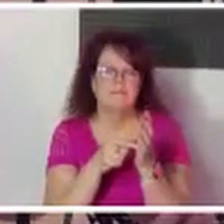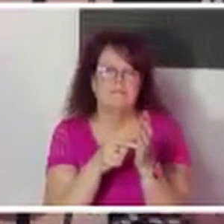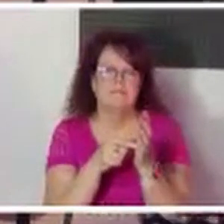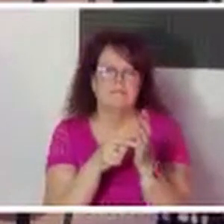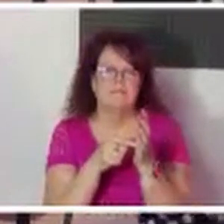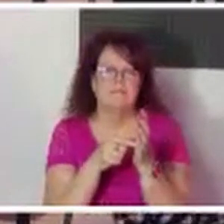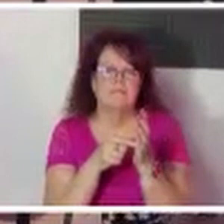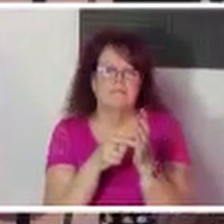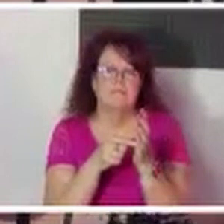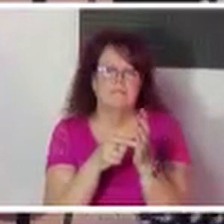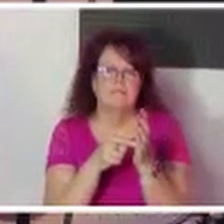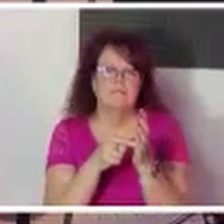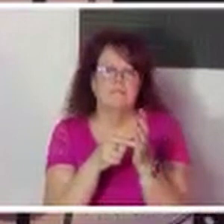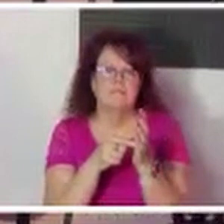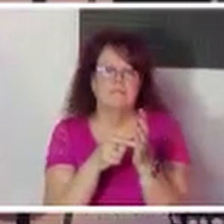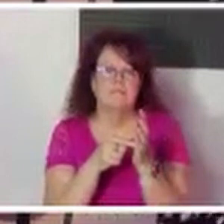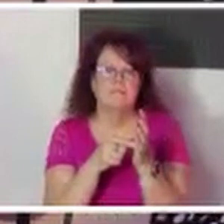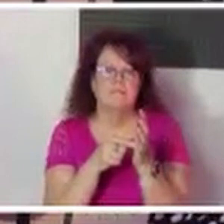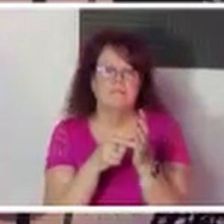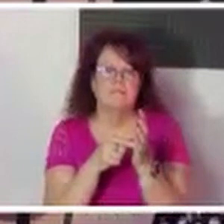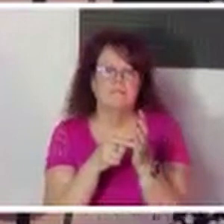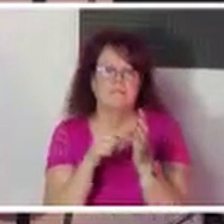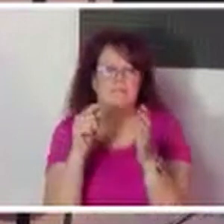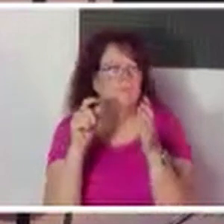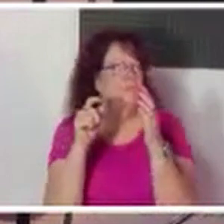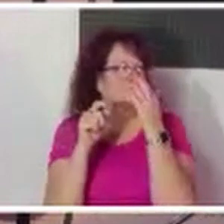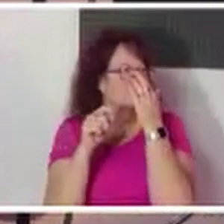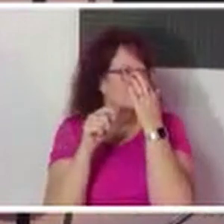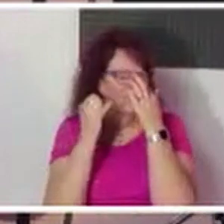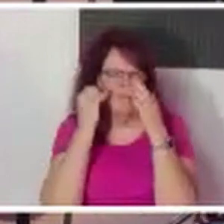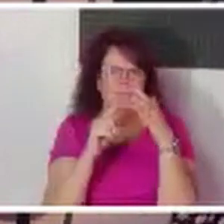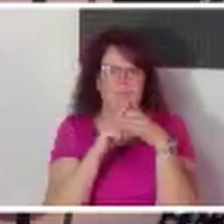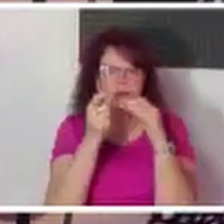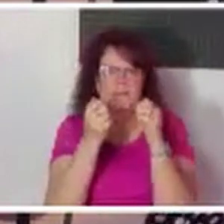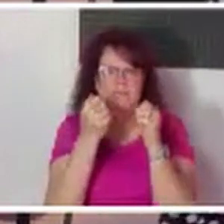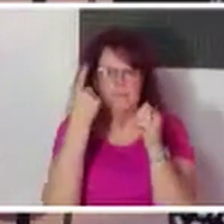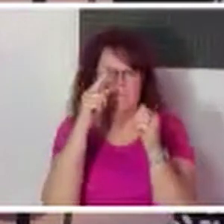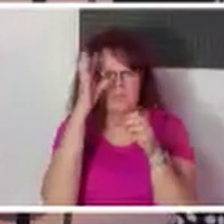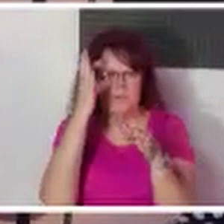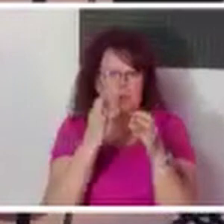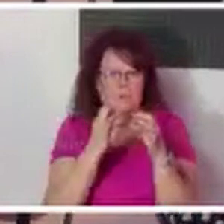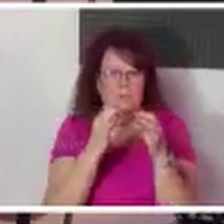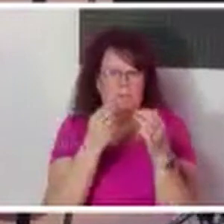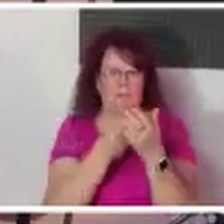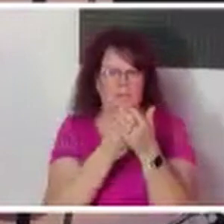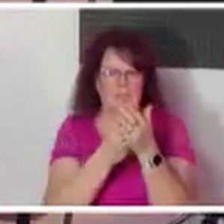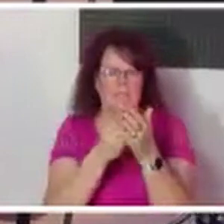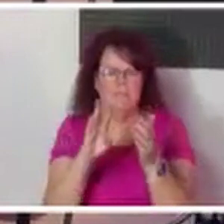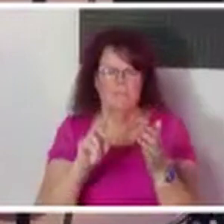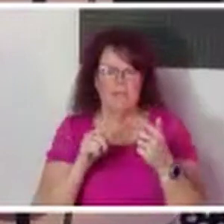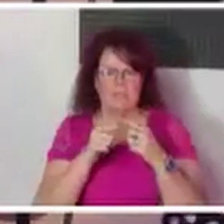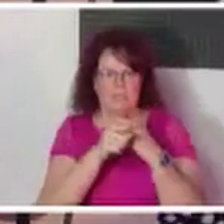bail fund. So since bail is just that collateral that you'll go to court, as long as you show up for court, that bail money is returned, which means we as